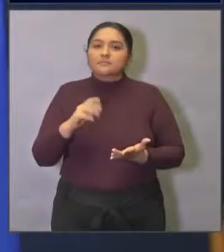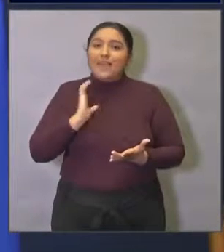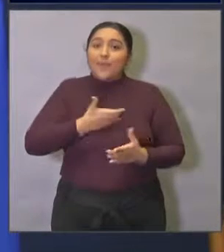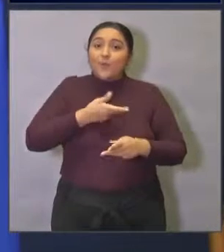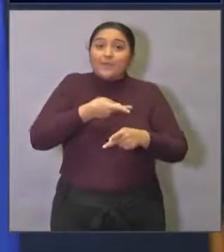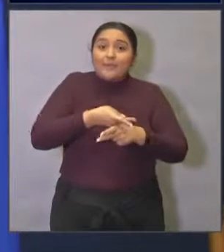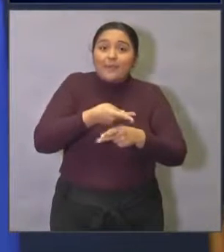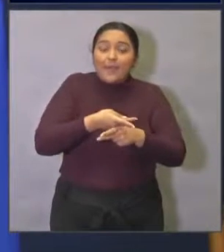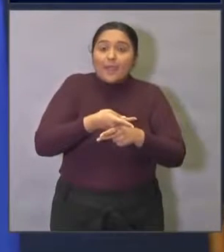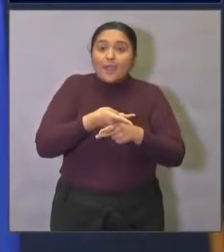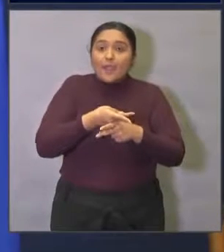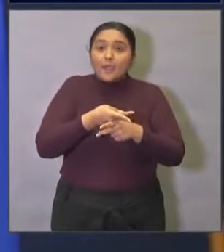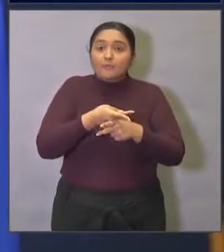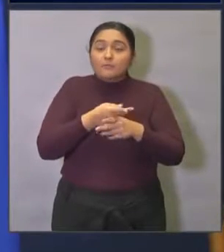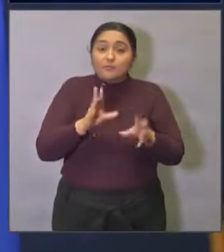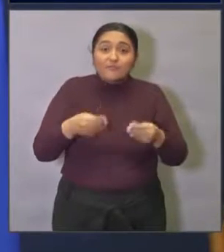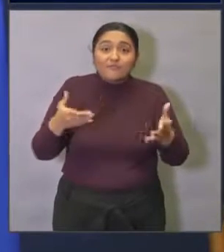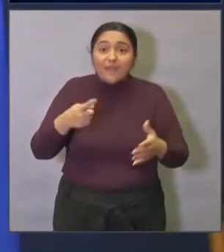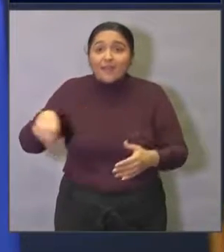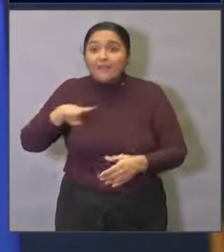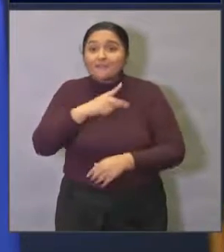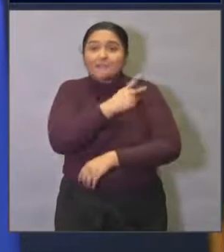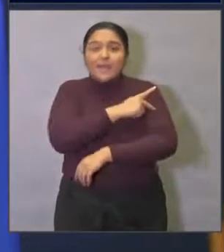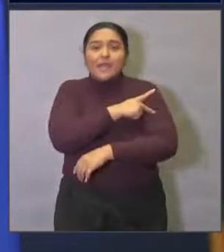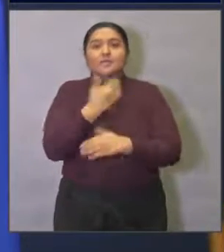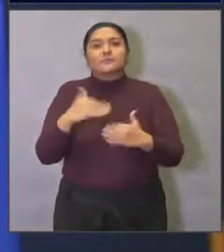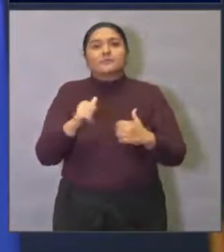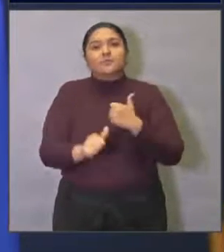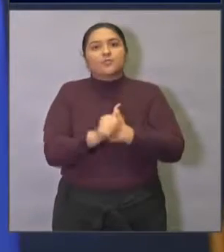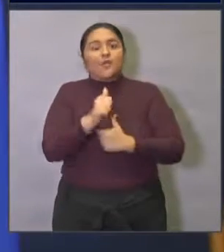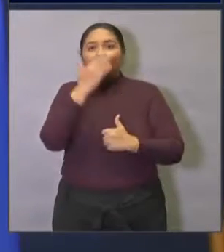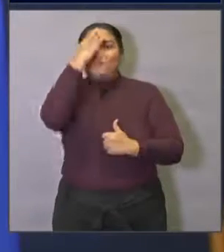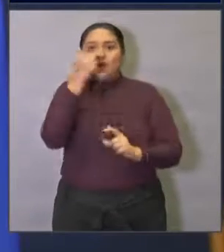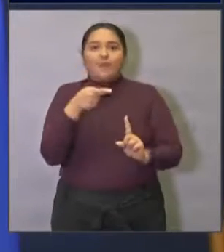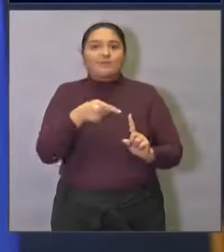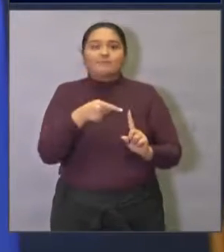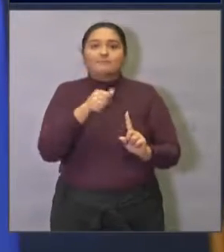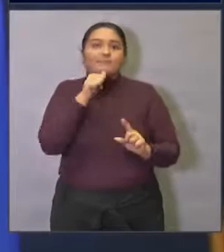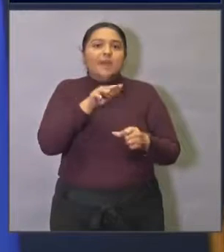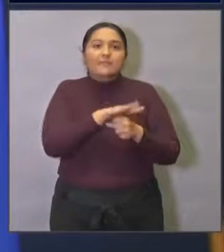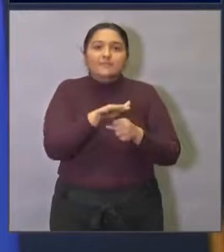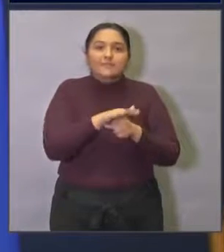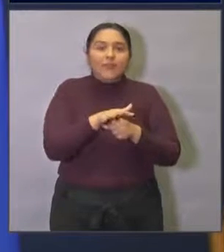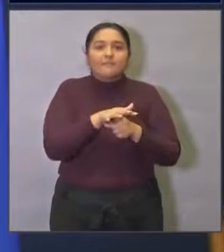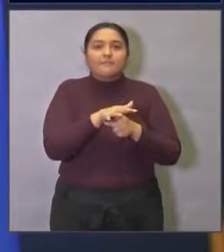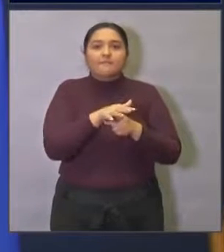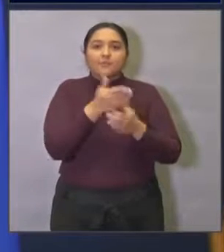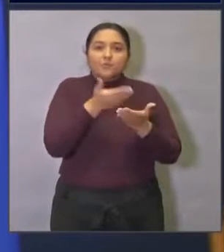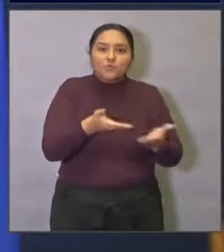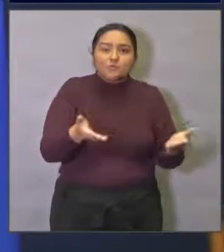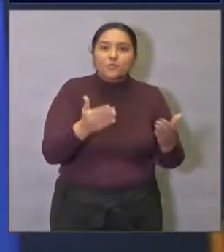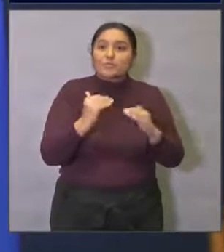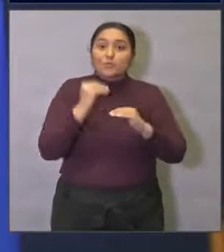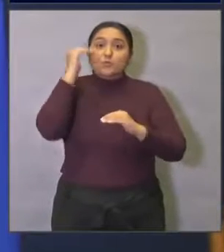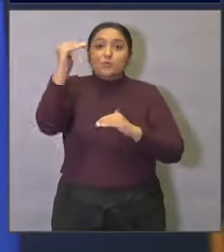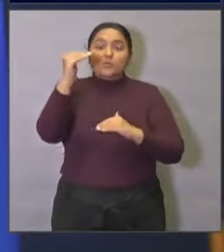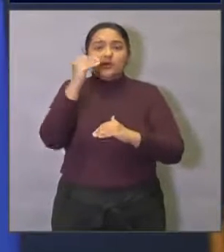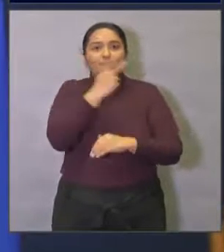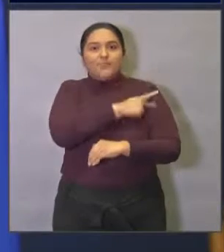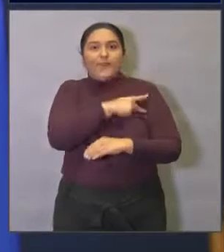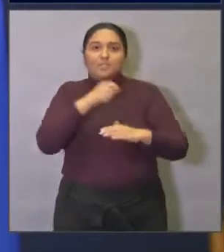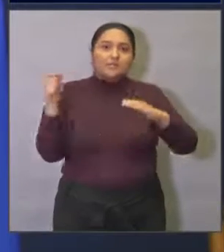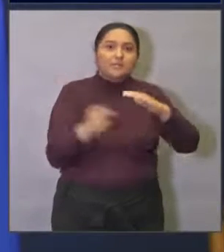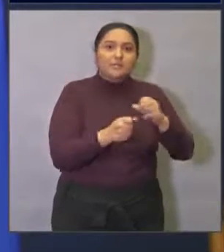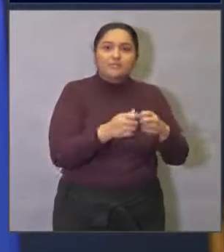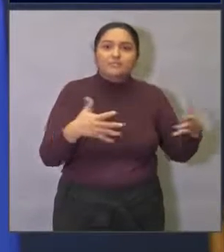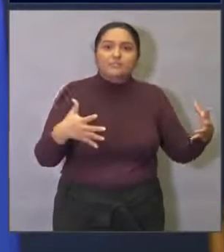can provide for our patients is actually threatened by this overcrowding and this surge of COVID-19 patients. The other